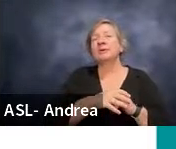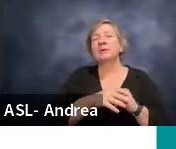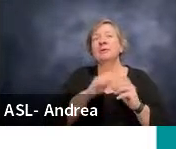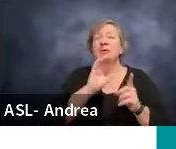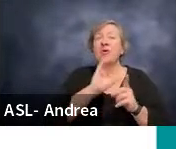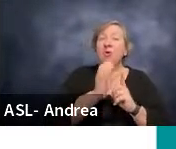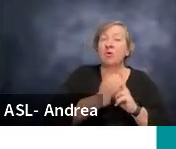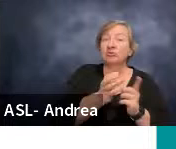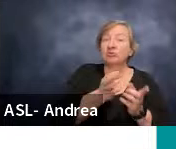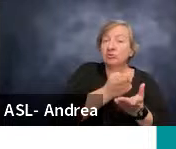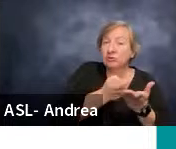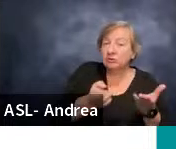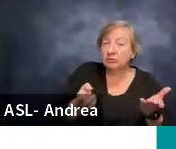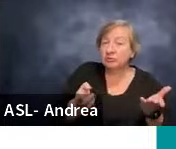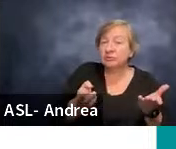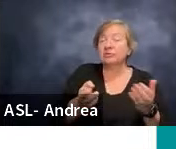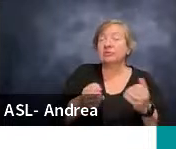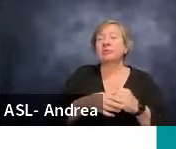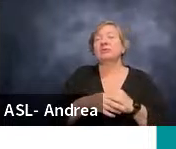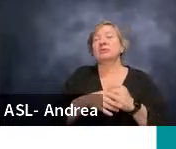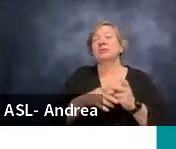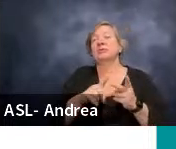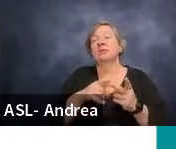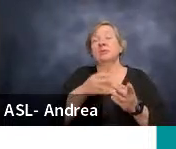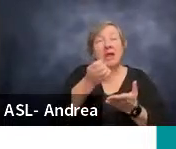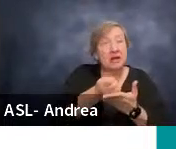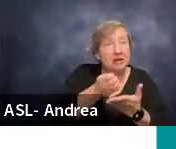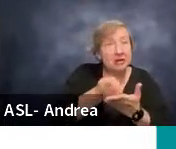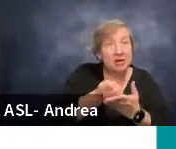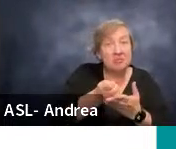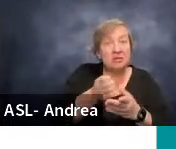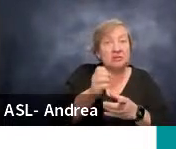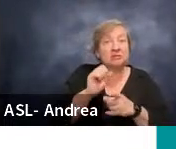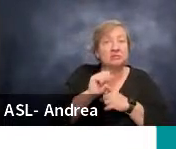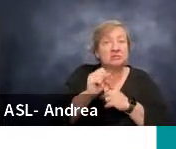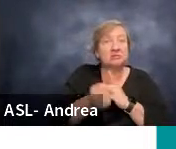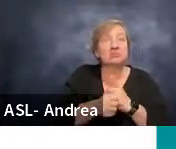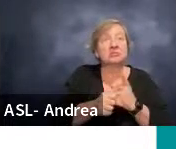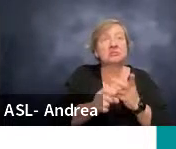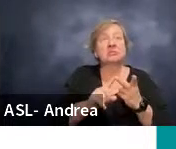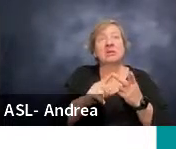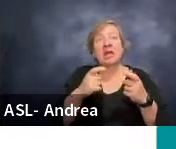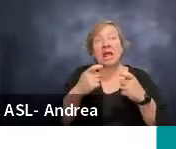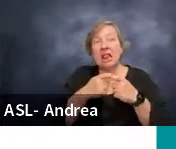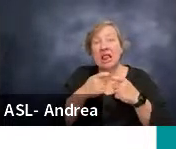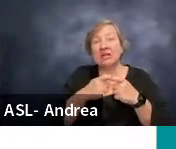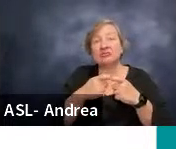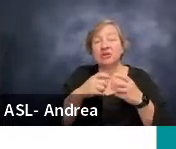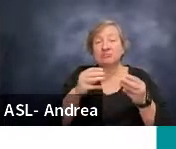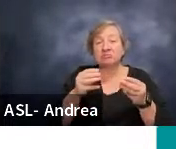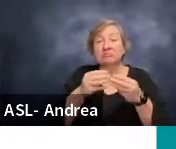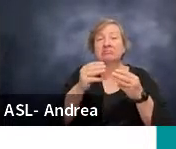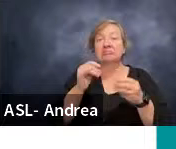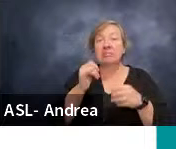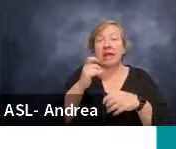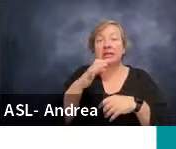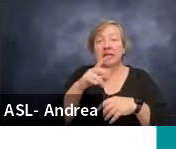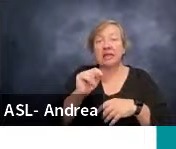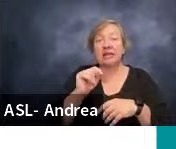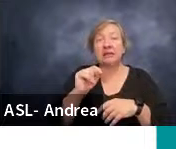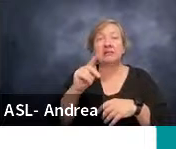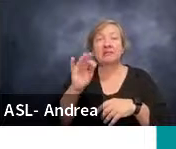cultural resources, economics, electric and magnetic fields, environmental